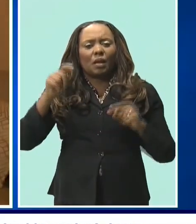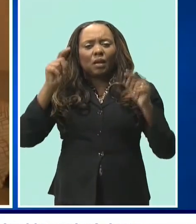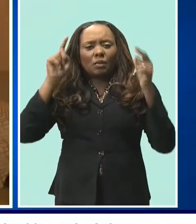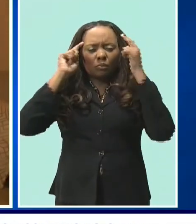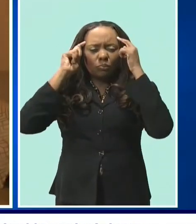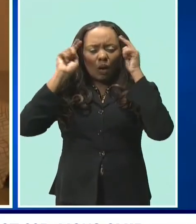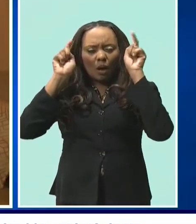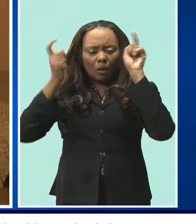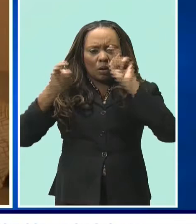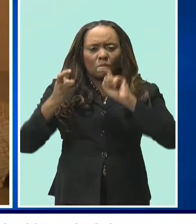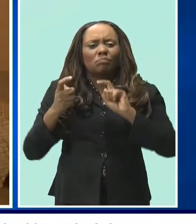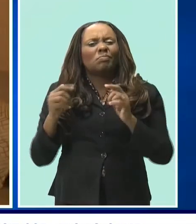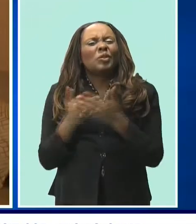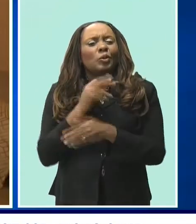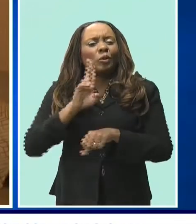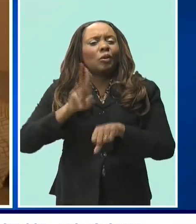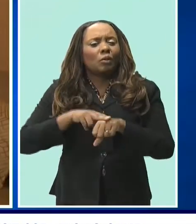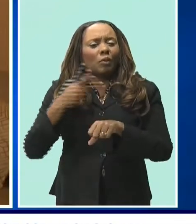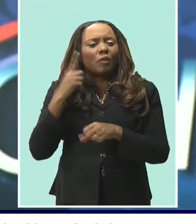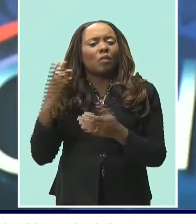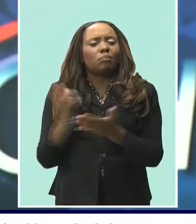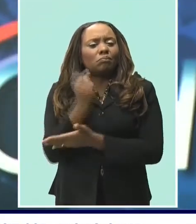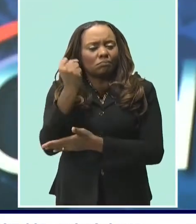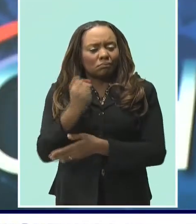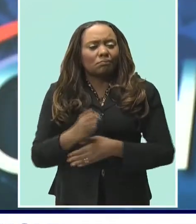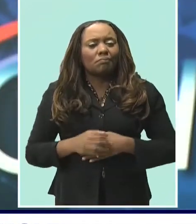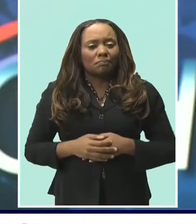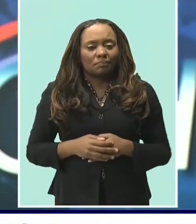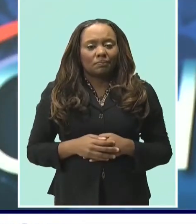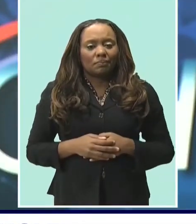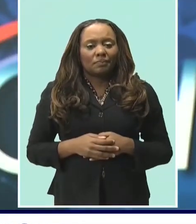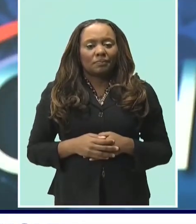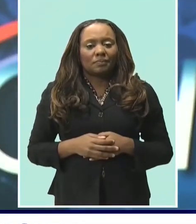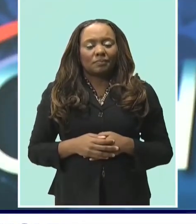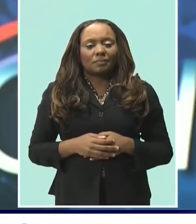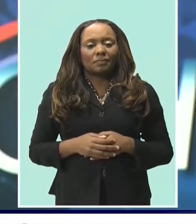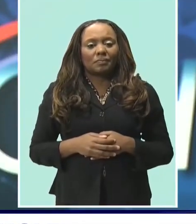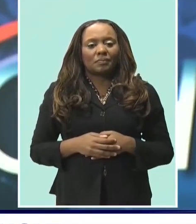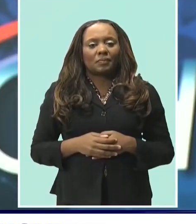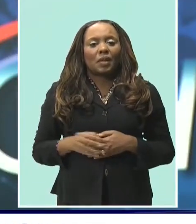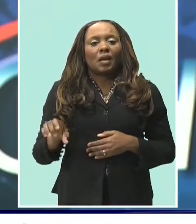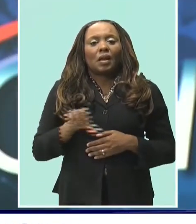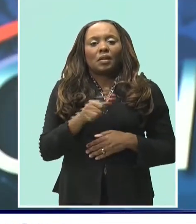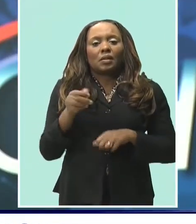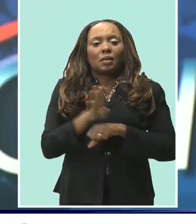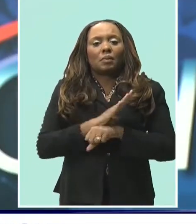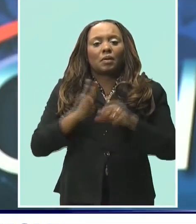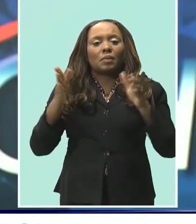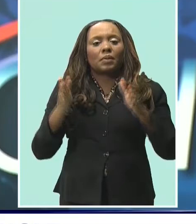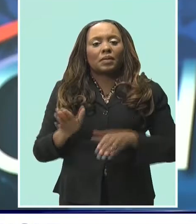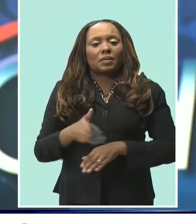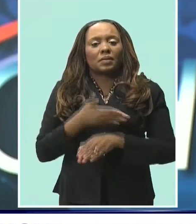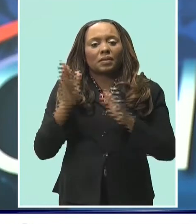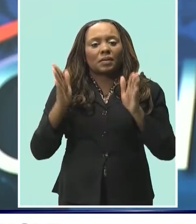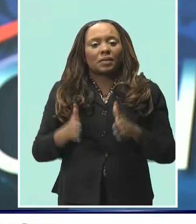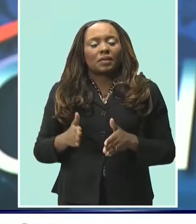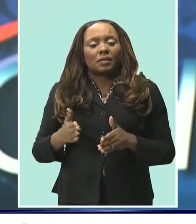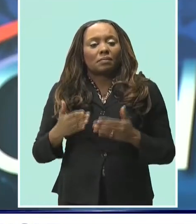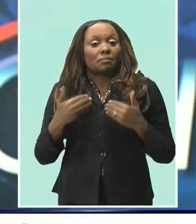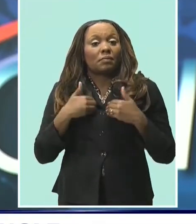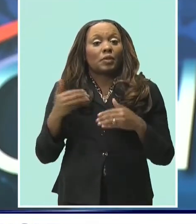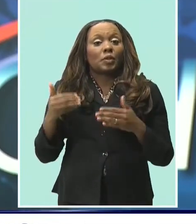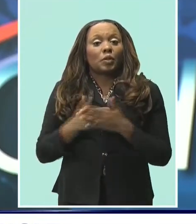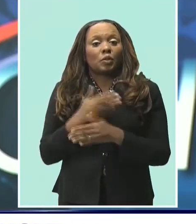new normal for our advantage. Yet another Barbadian artist has launched new music during this COVID-19